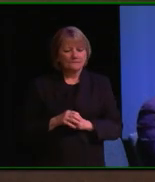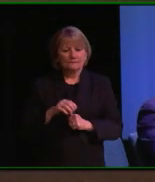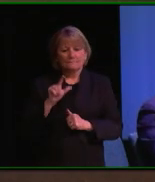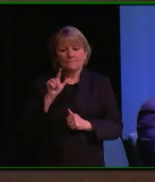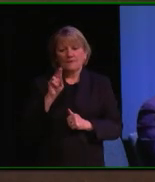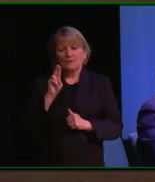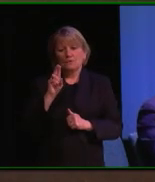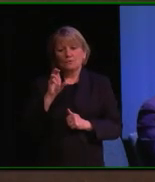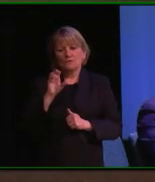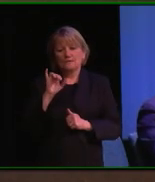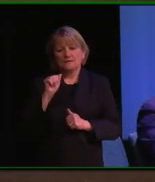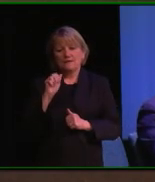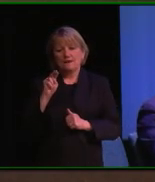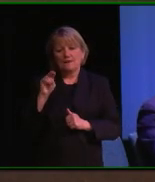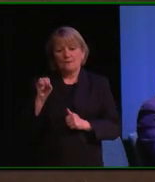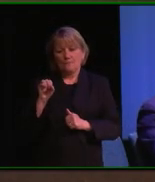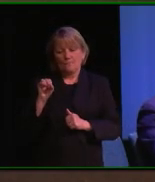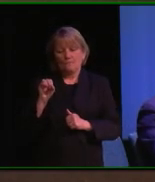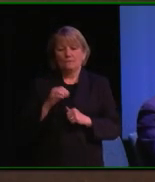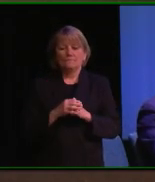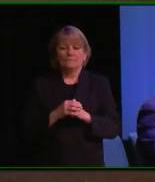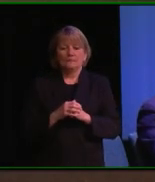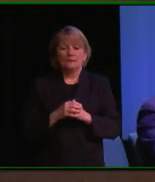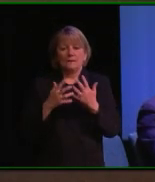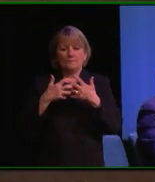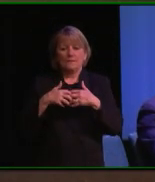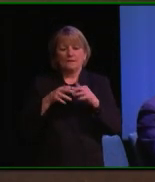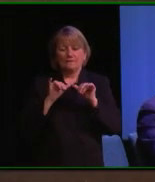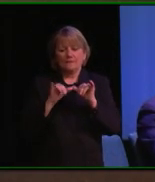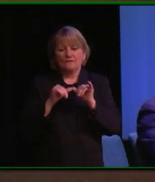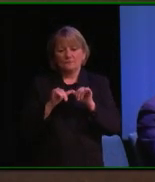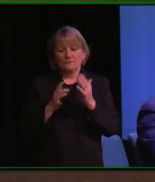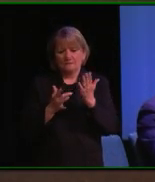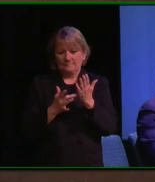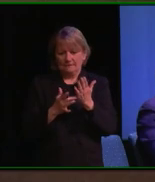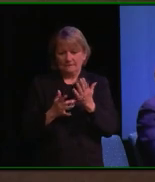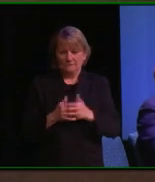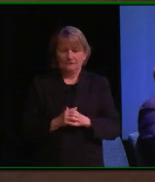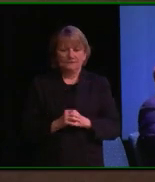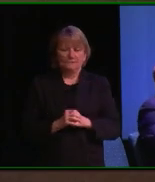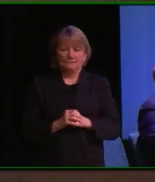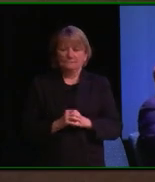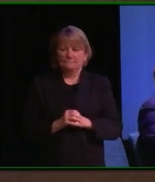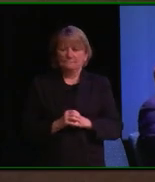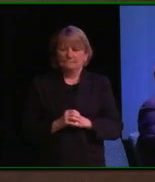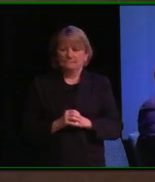Luciano Nunez for Mechanical Engineering Technology.